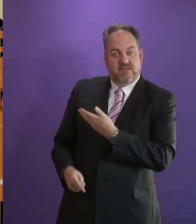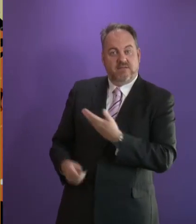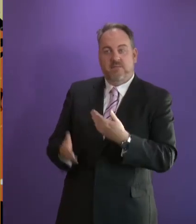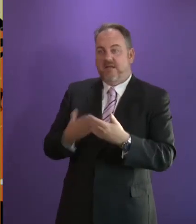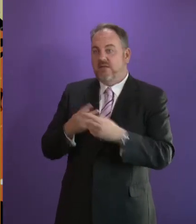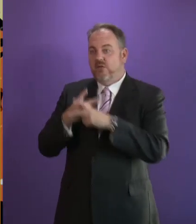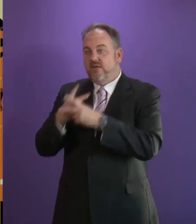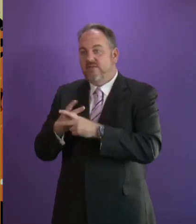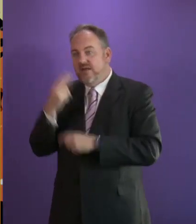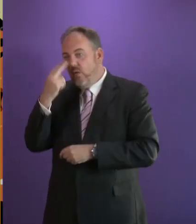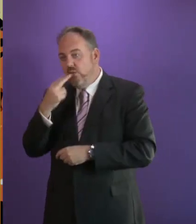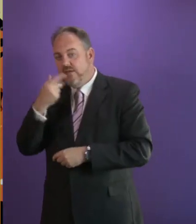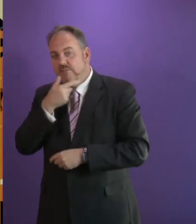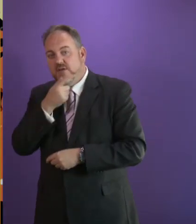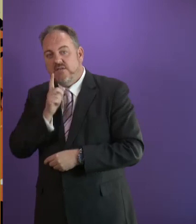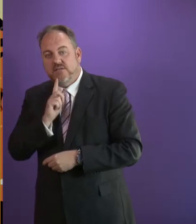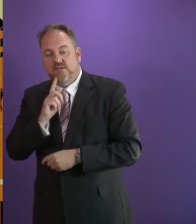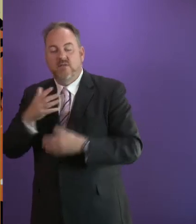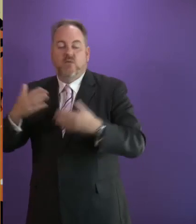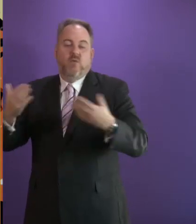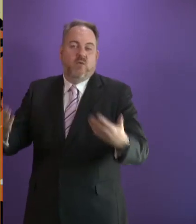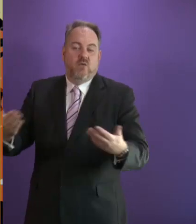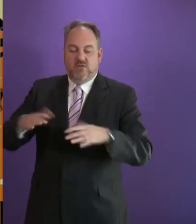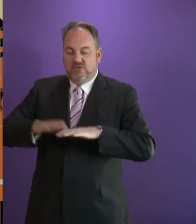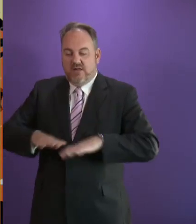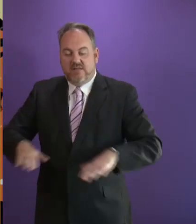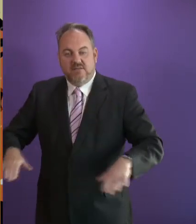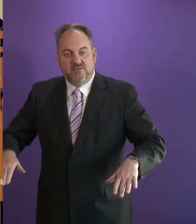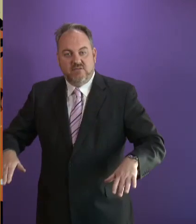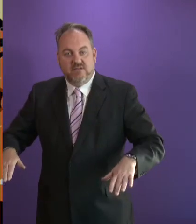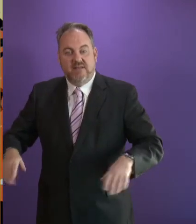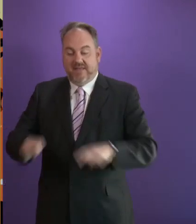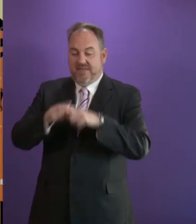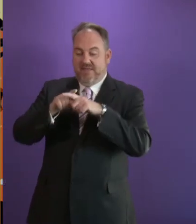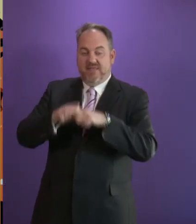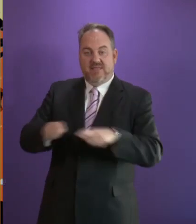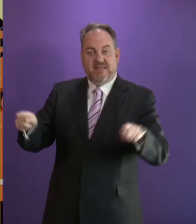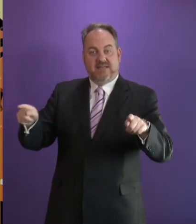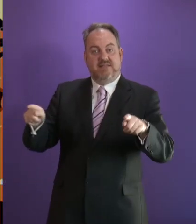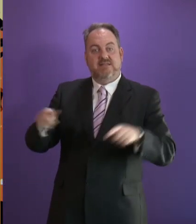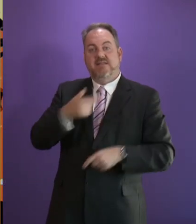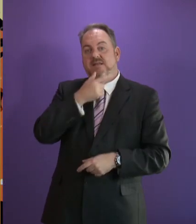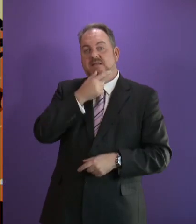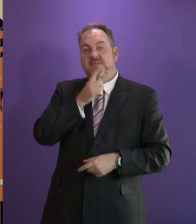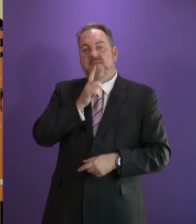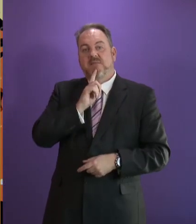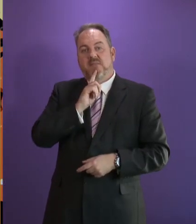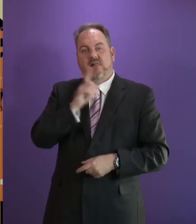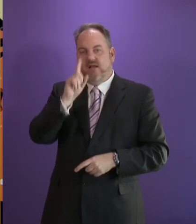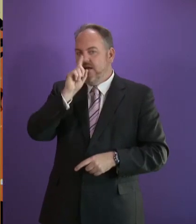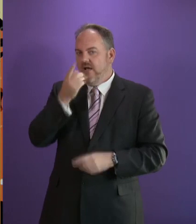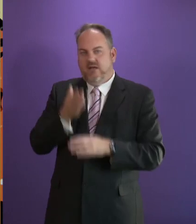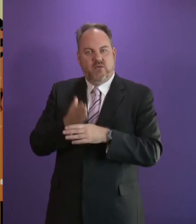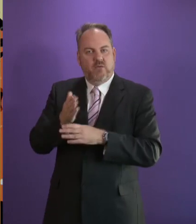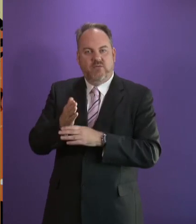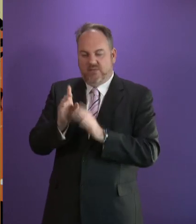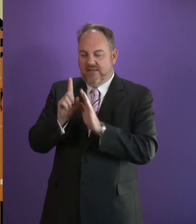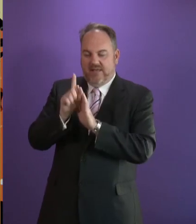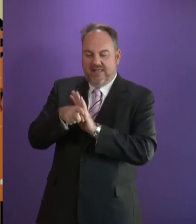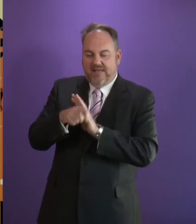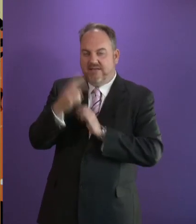elderly, whether it is a child, also can't be the person who takes the late night meetings and